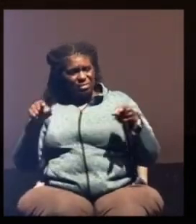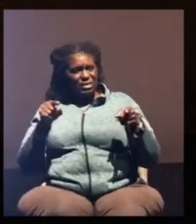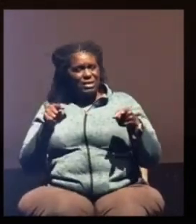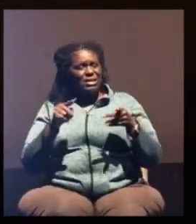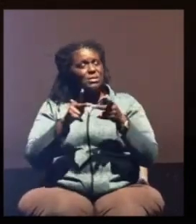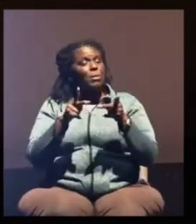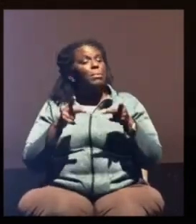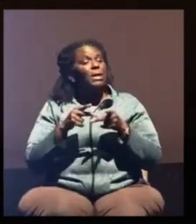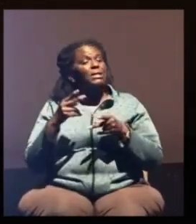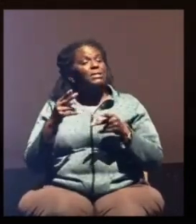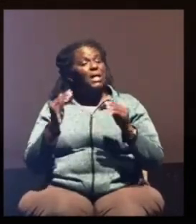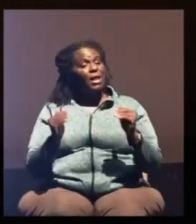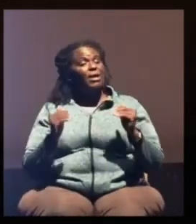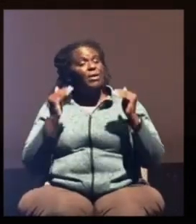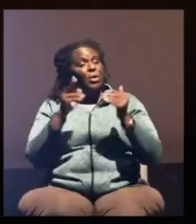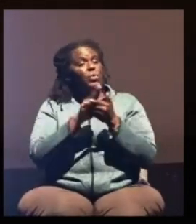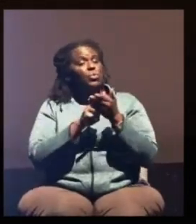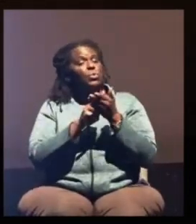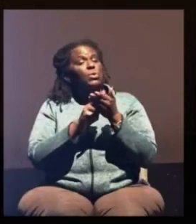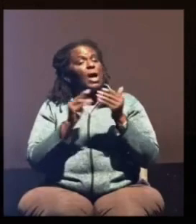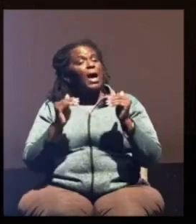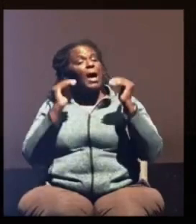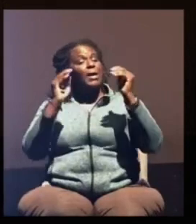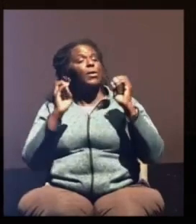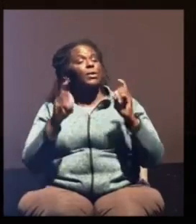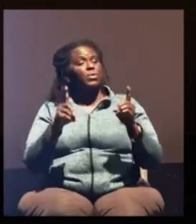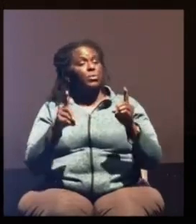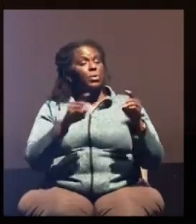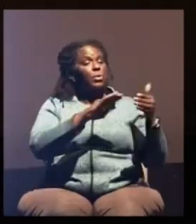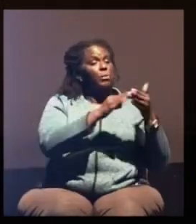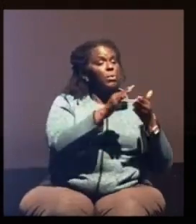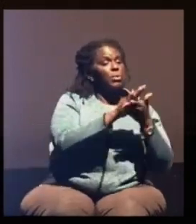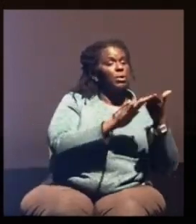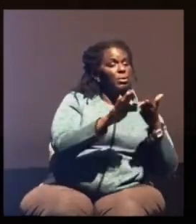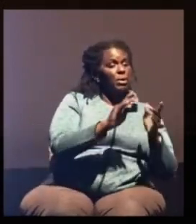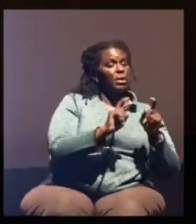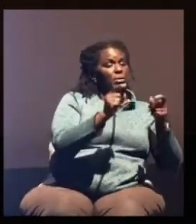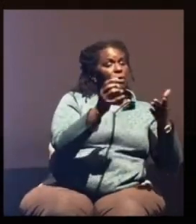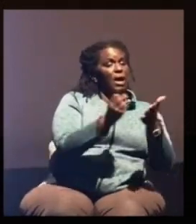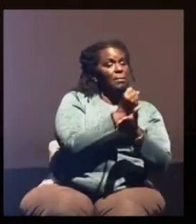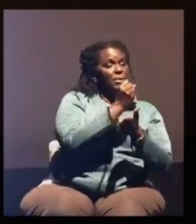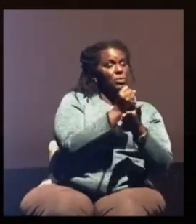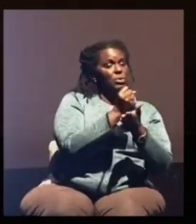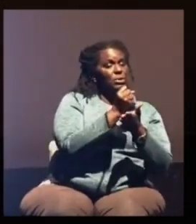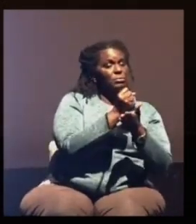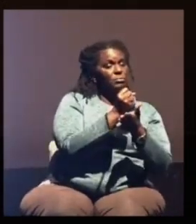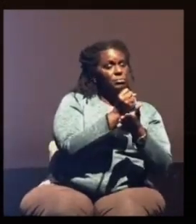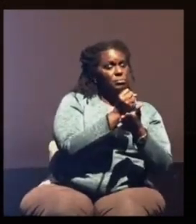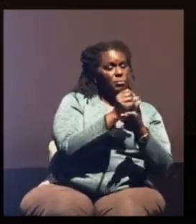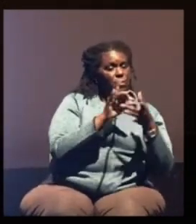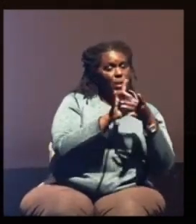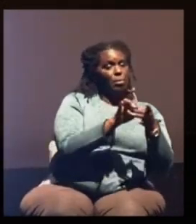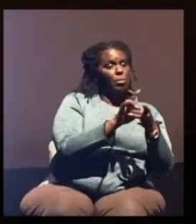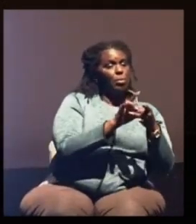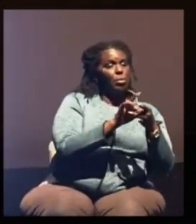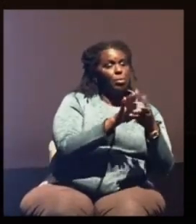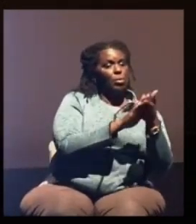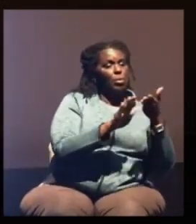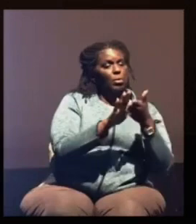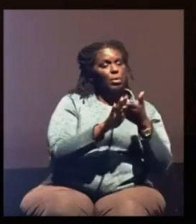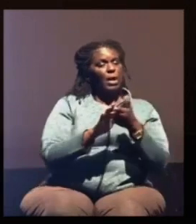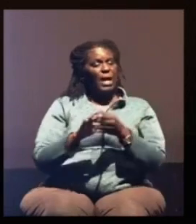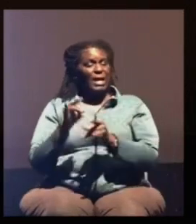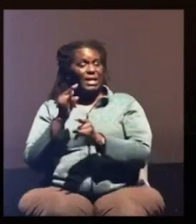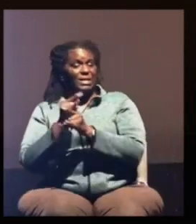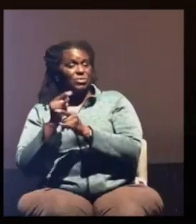education in the future, of saying that community colleges, which provide the opportunities for this time and are of the community, and